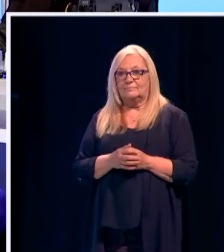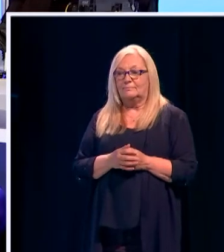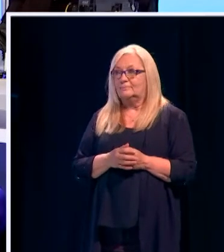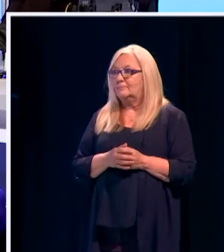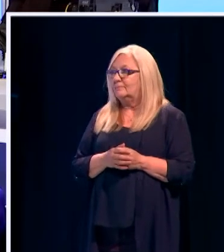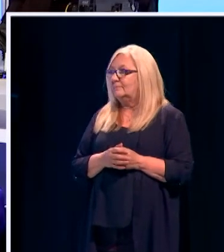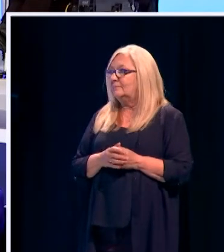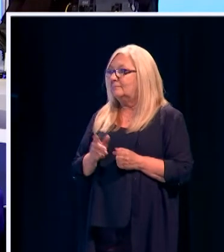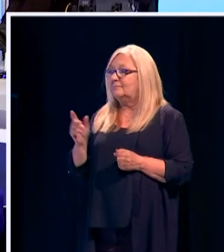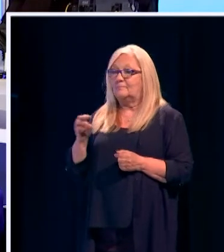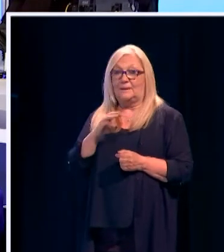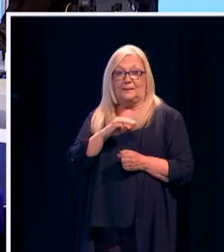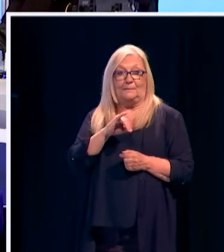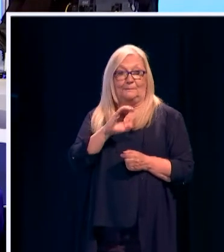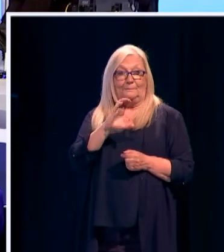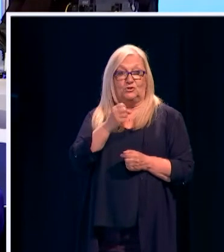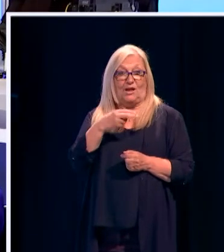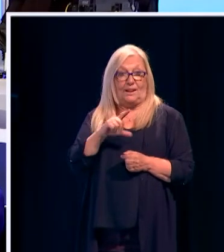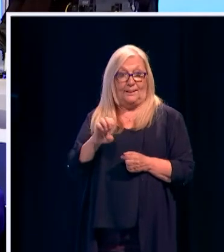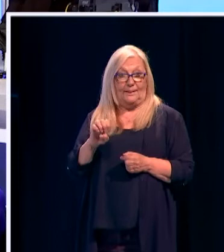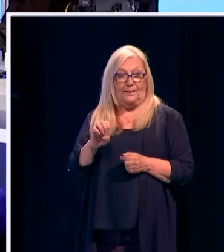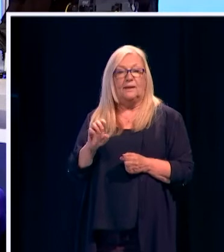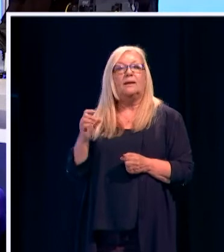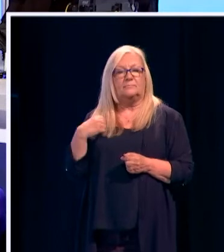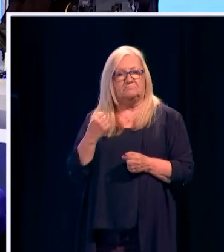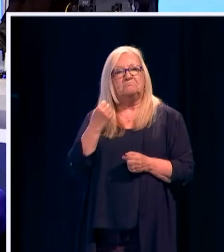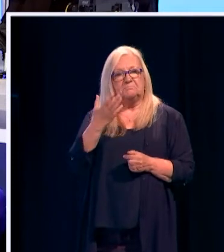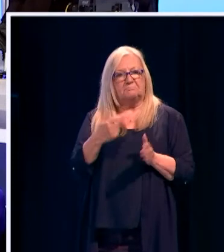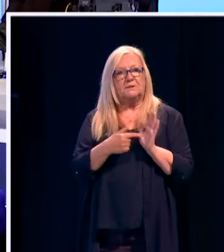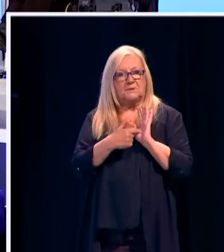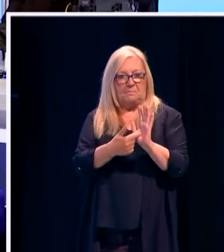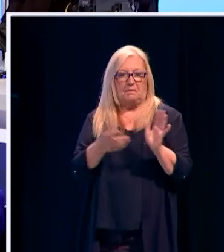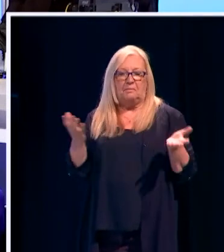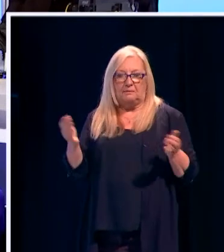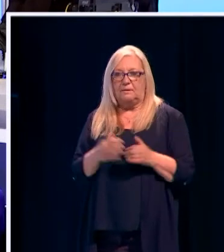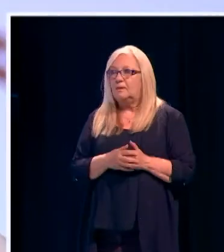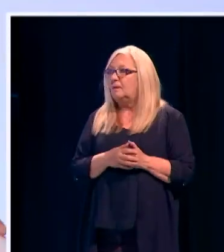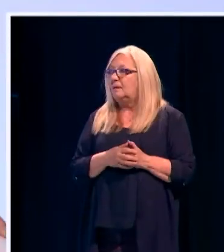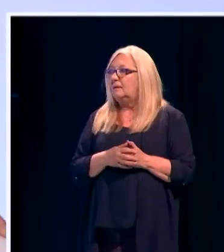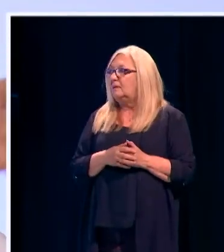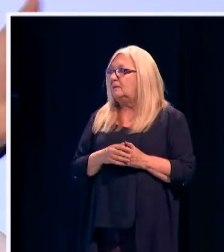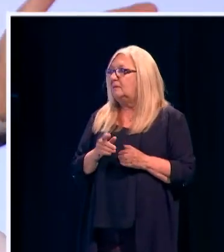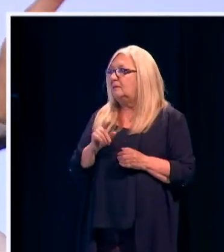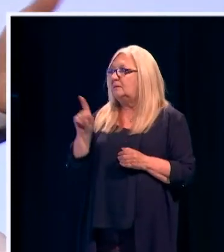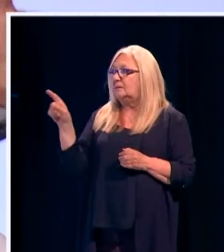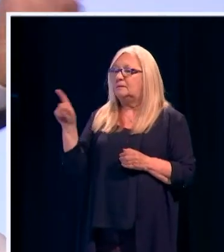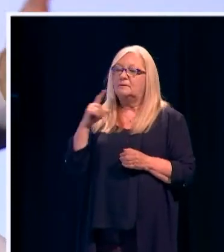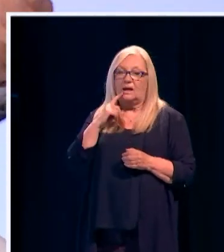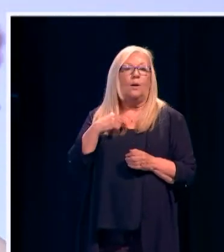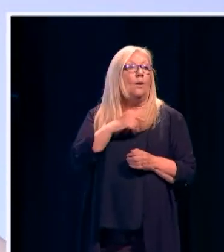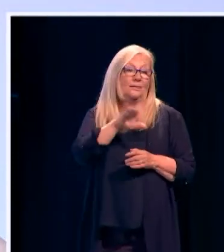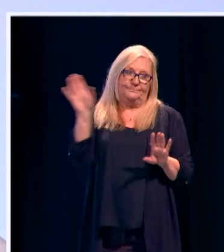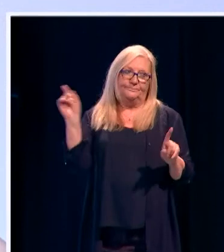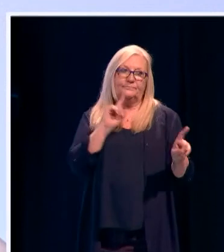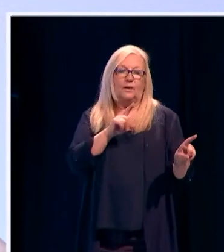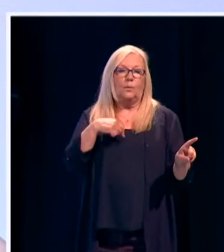Maybe Michele? I can maybe give an analogy as to because we all know whenever we do any training, like how does it